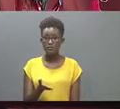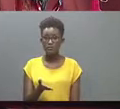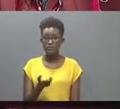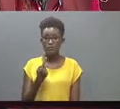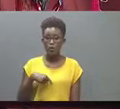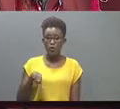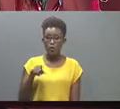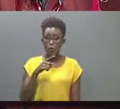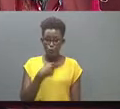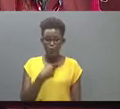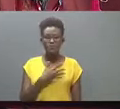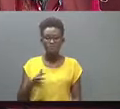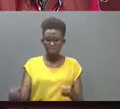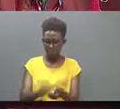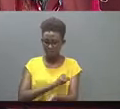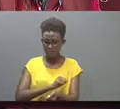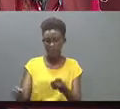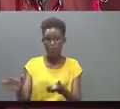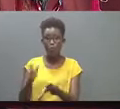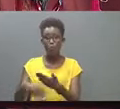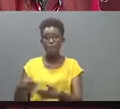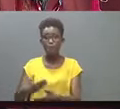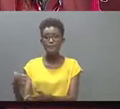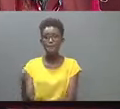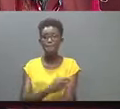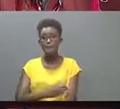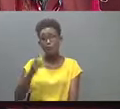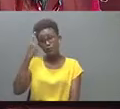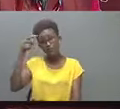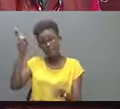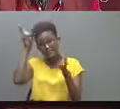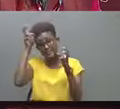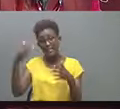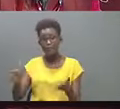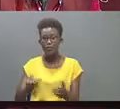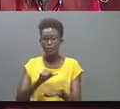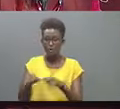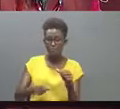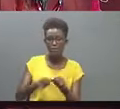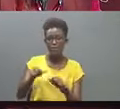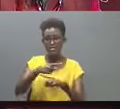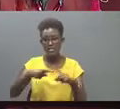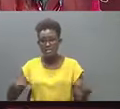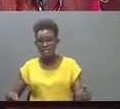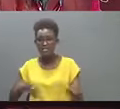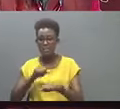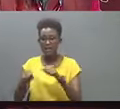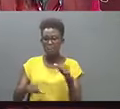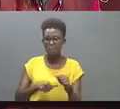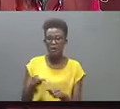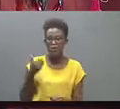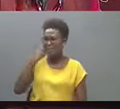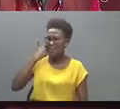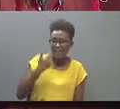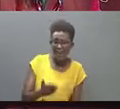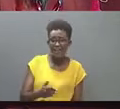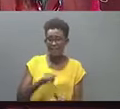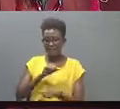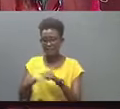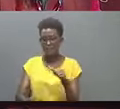bring down the forces of the strongholds of killing, the strongholds of hatred, the strongholds